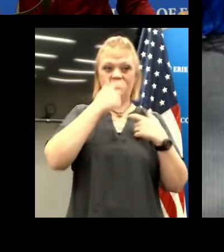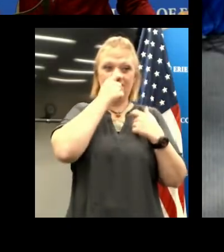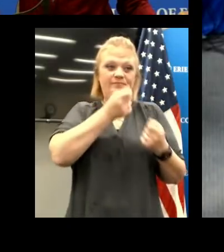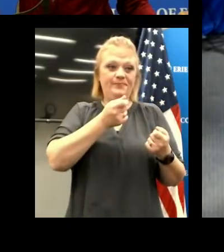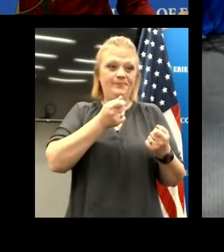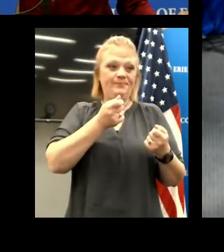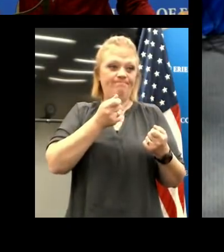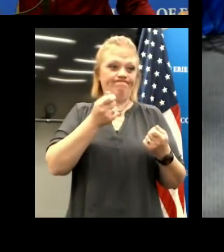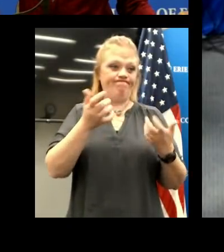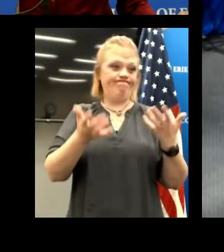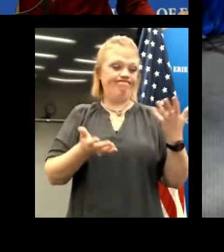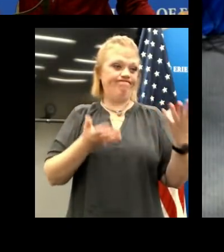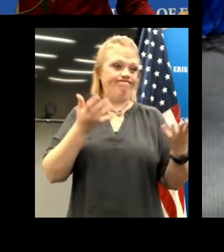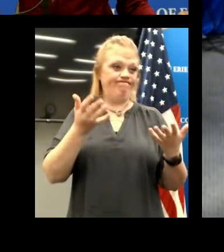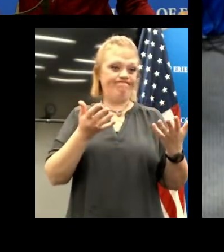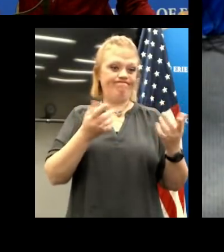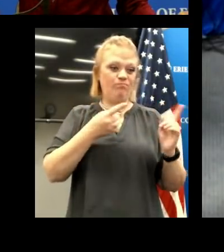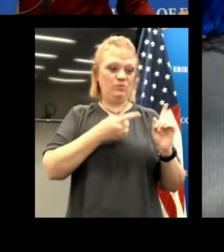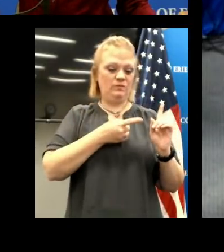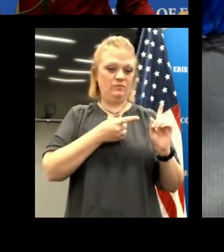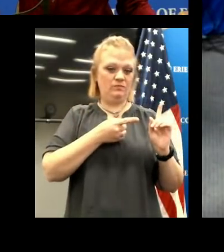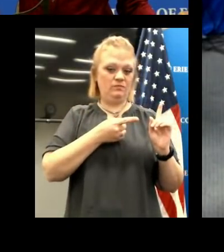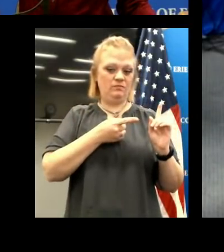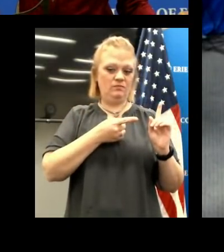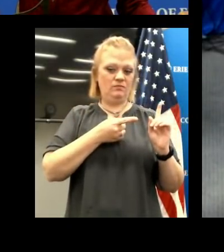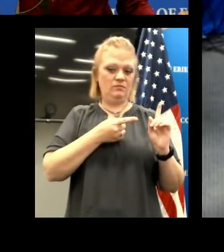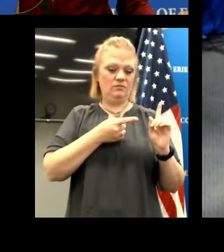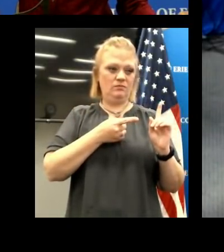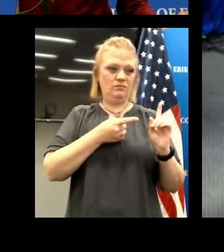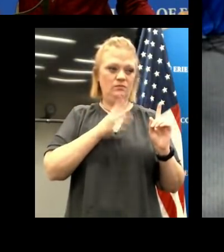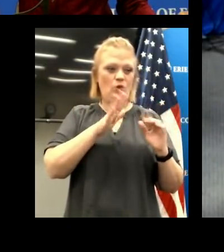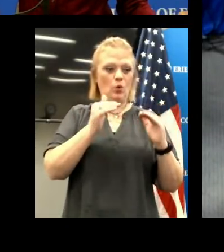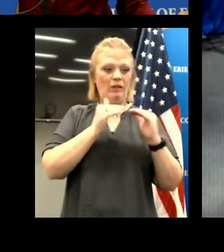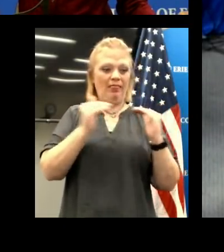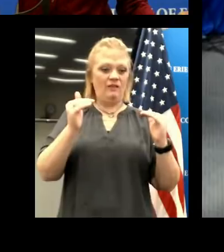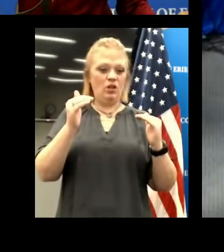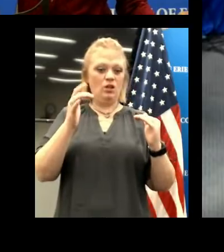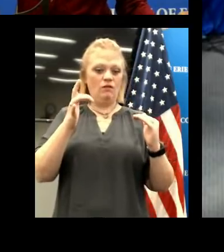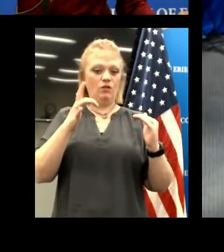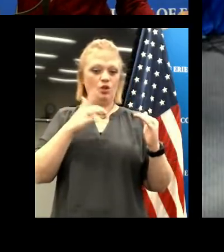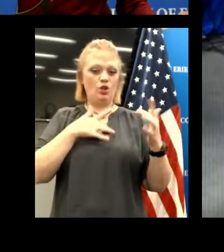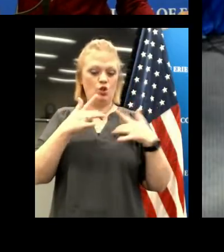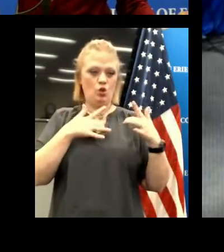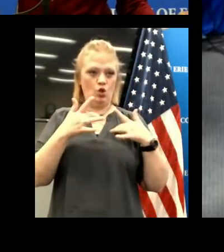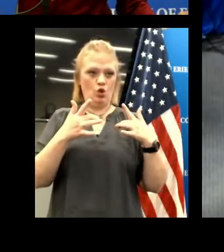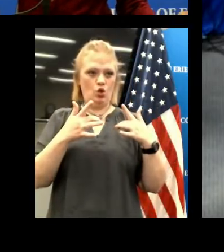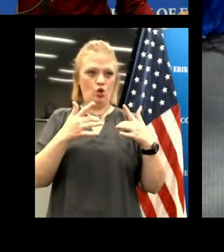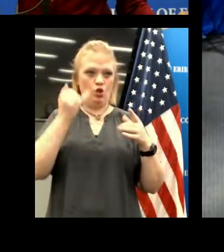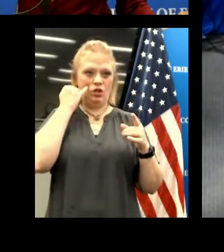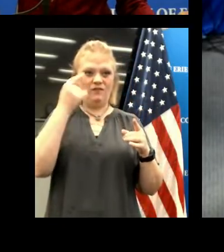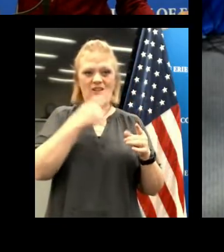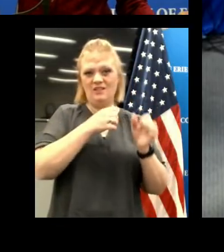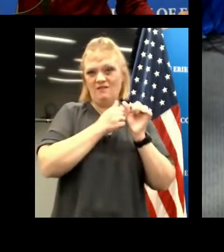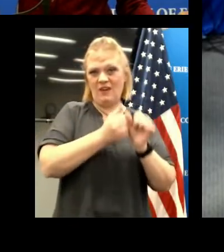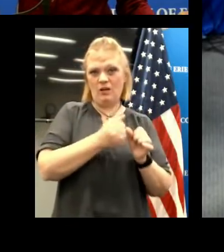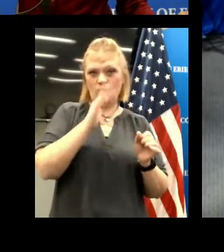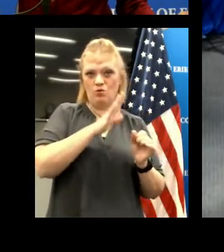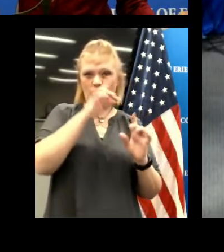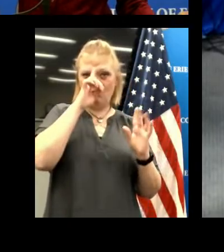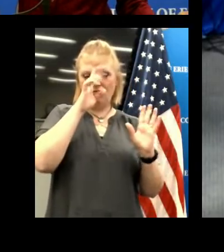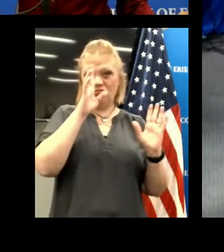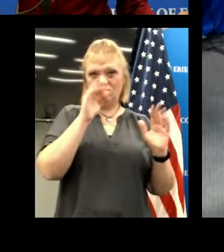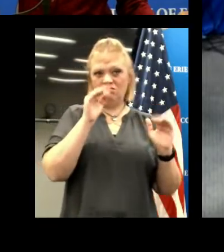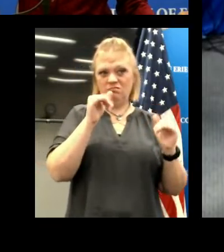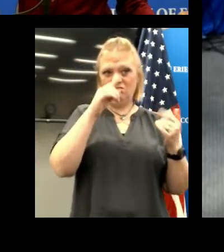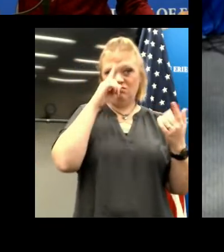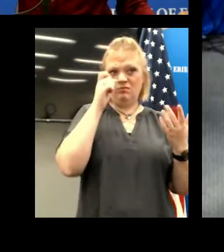in, you've spoken to this a bit about your level of concern about this, and whether or not this follows your expectations, because I know